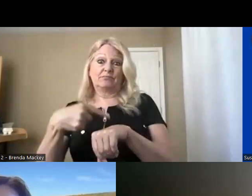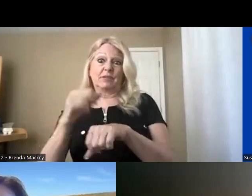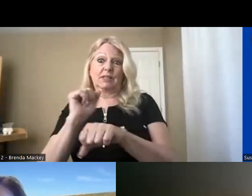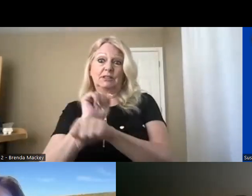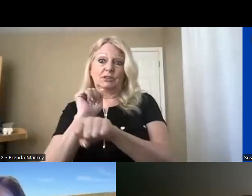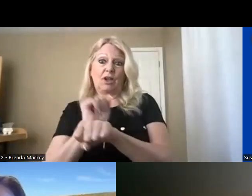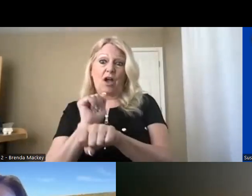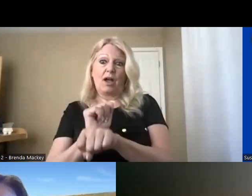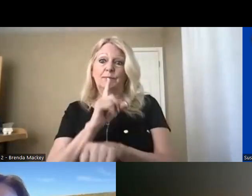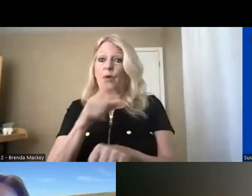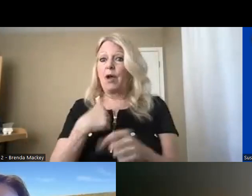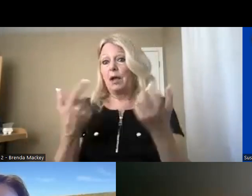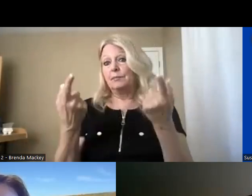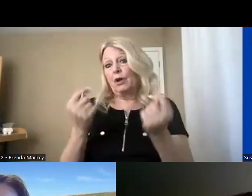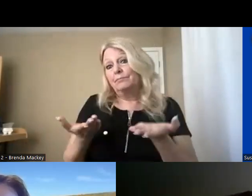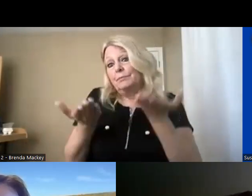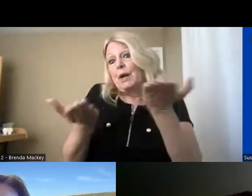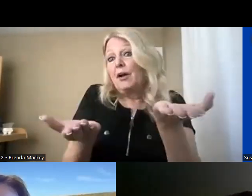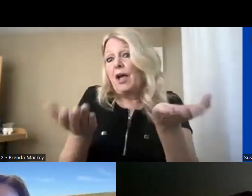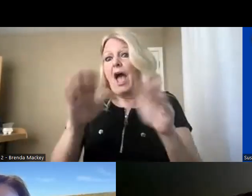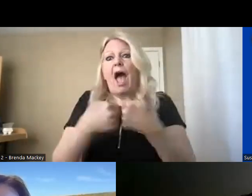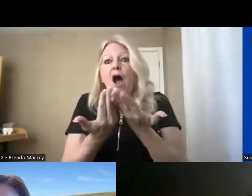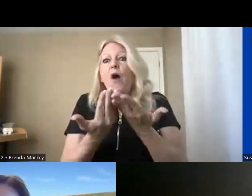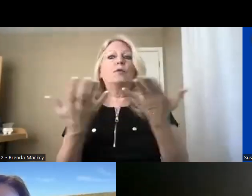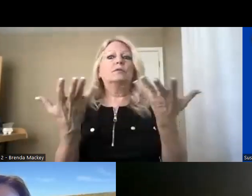out, to us as a group. So how do we address that?